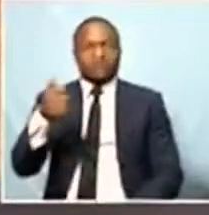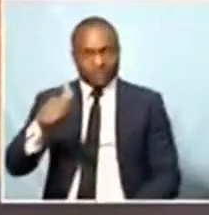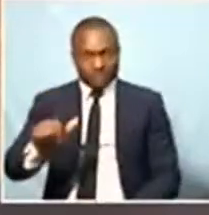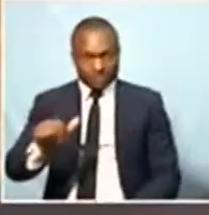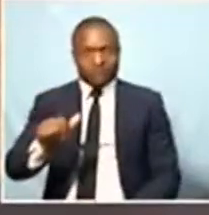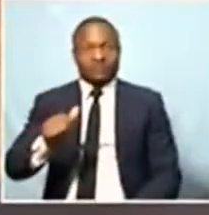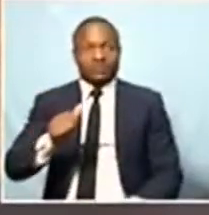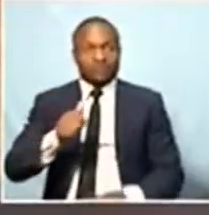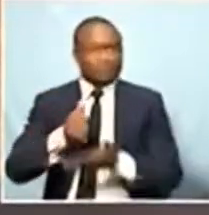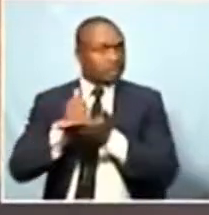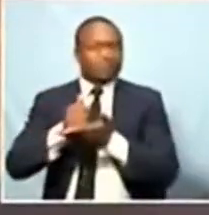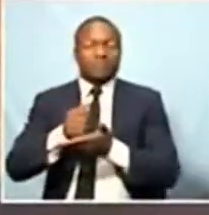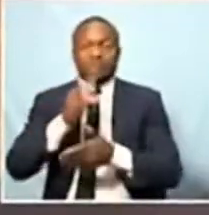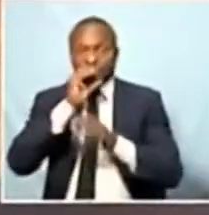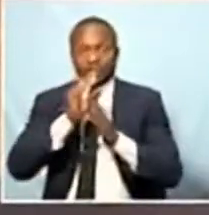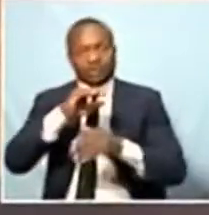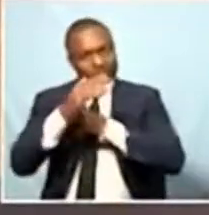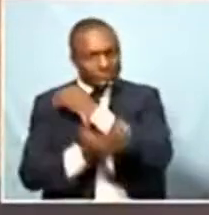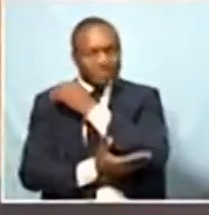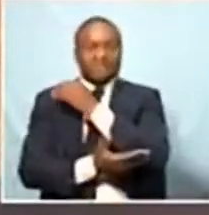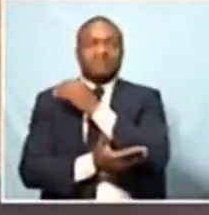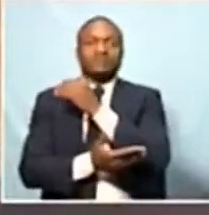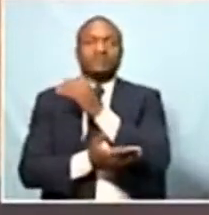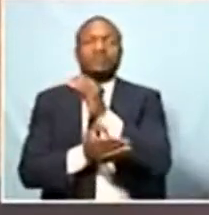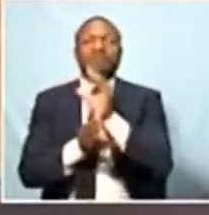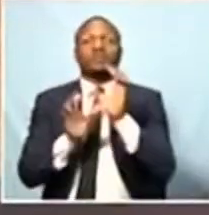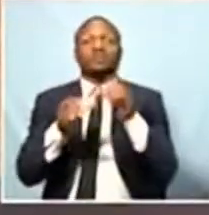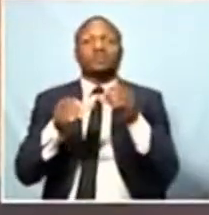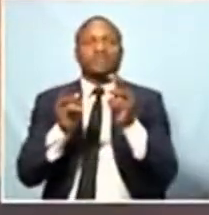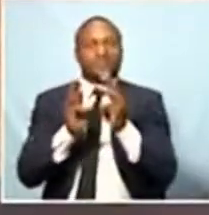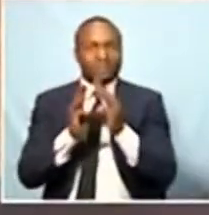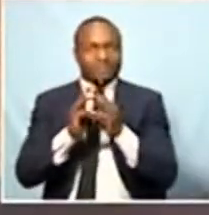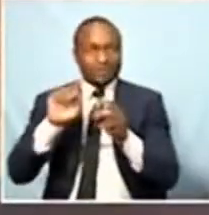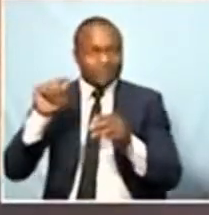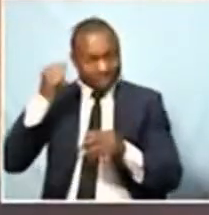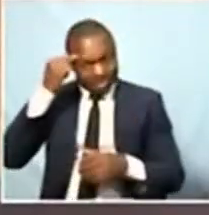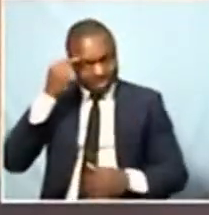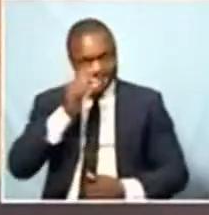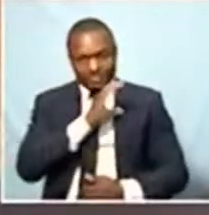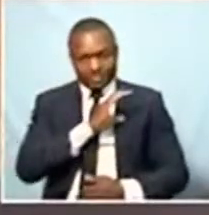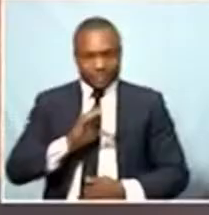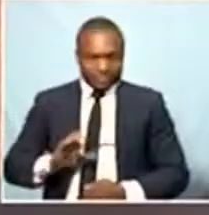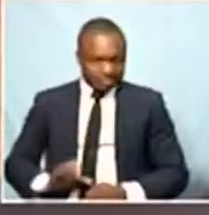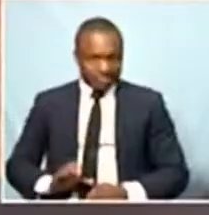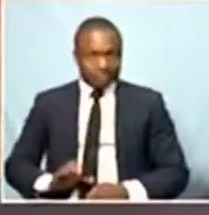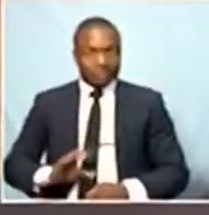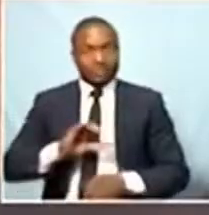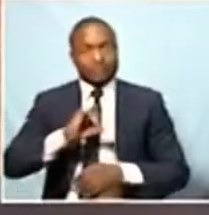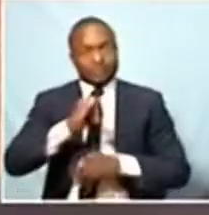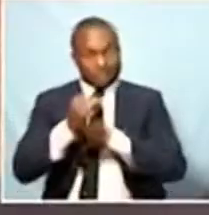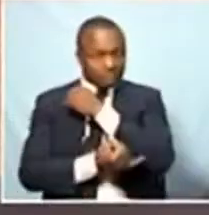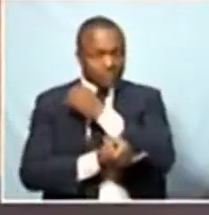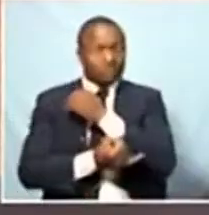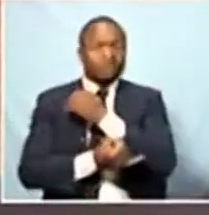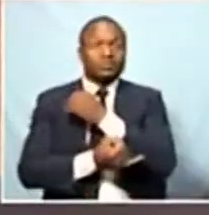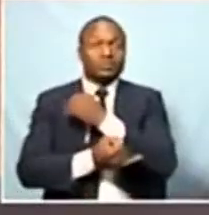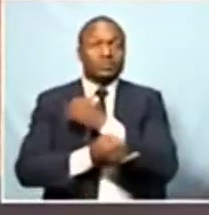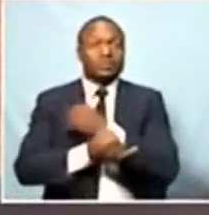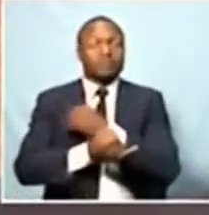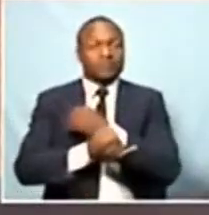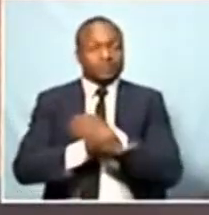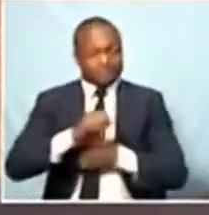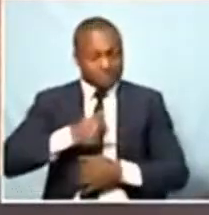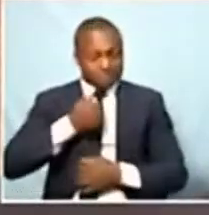Speaker. I welcome you to the committee meeting of the parastatal bodies. We'll begin by introducing ourselves, then your team,